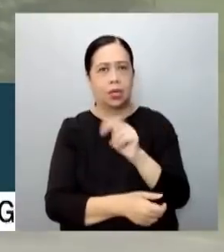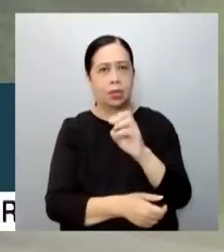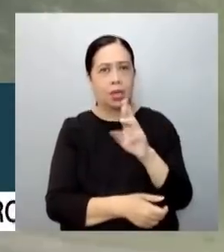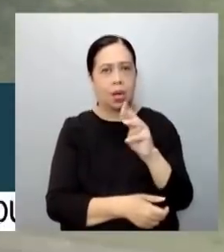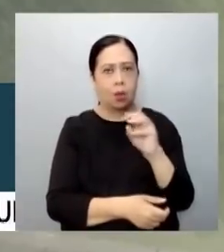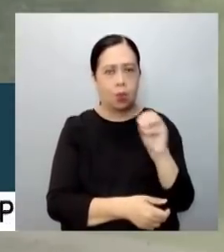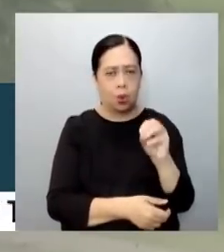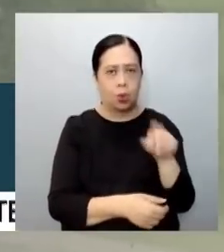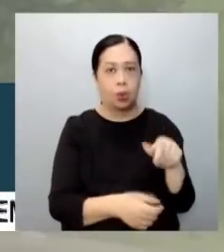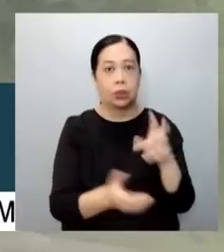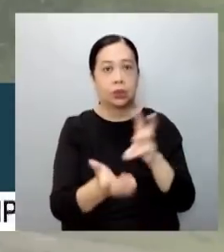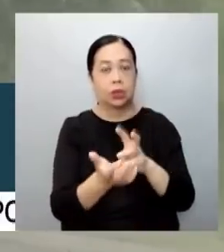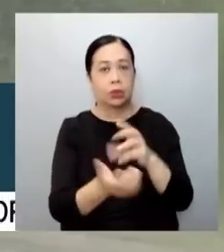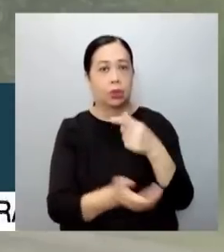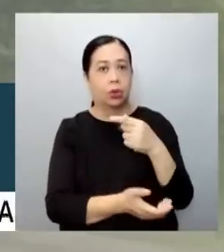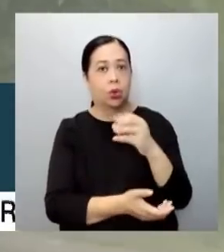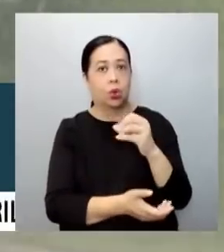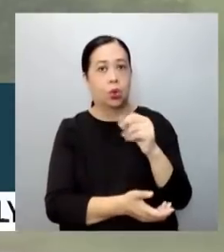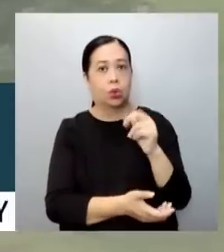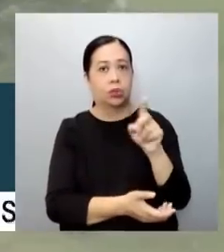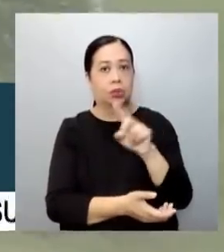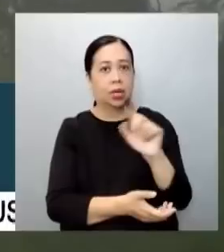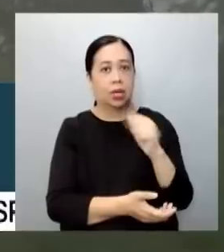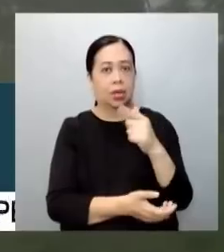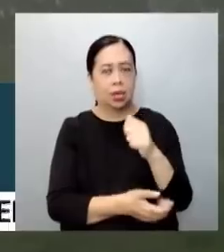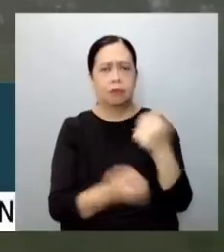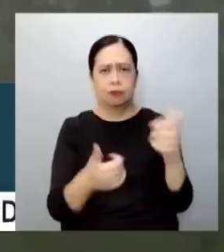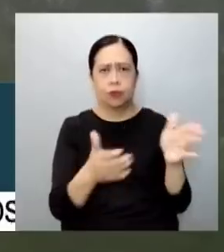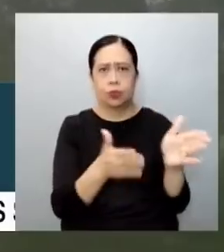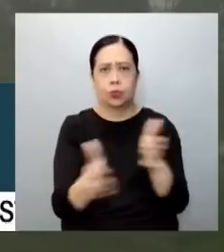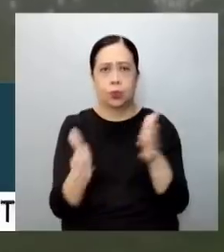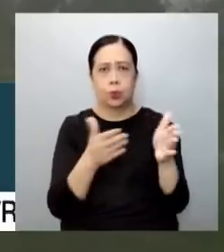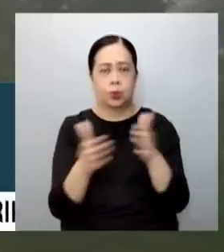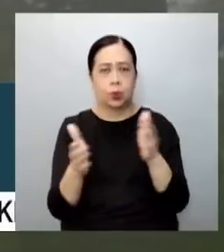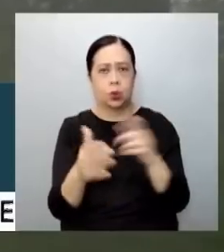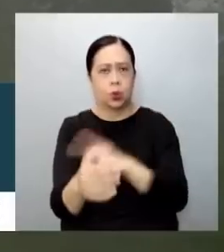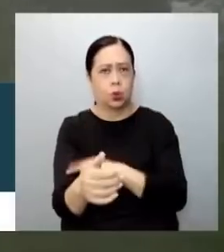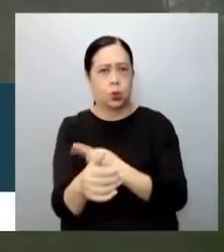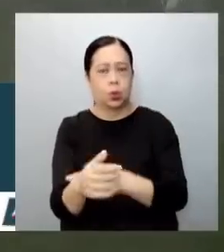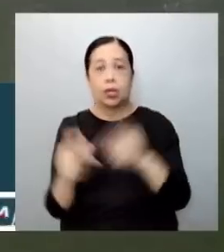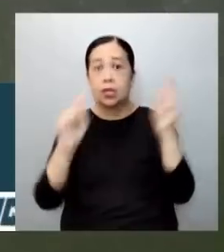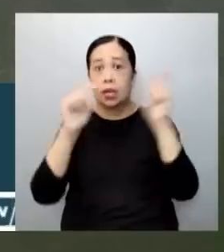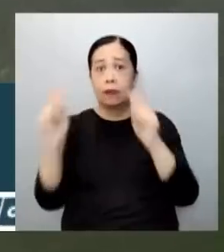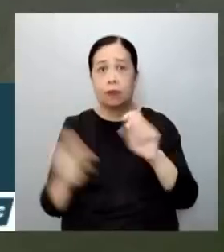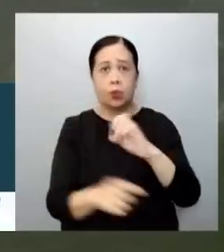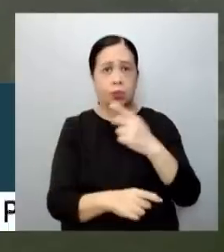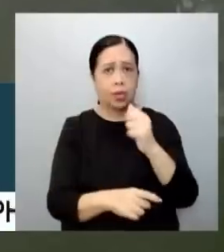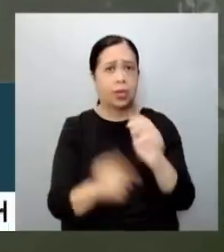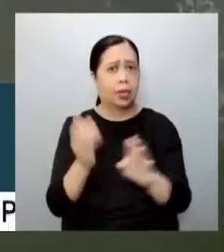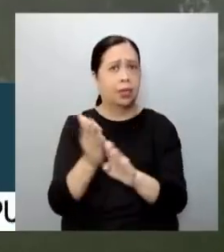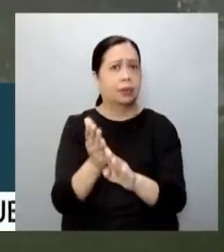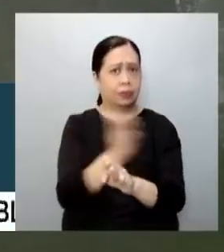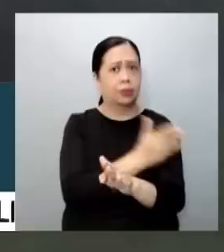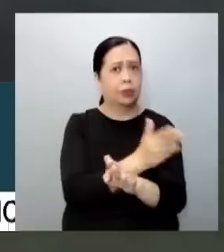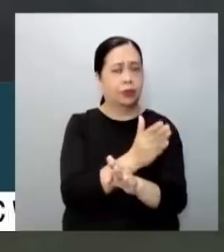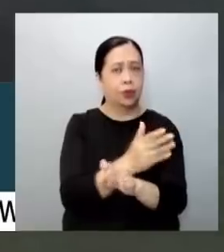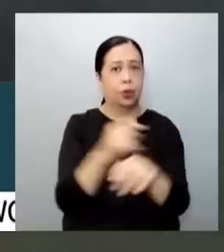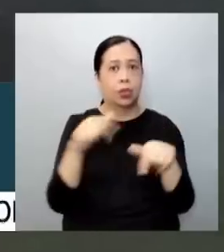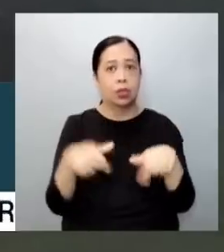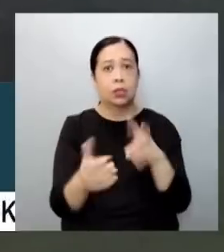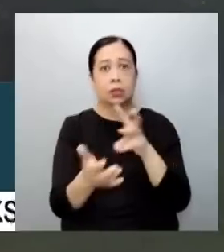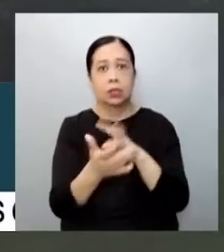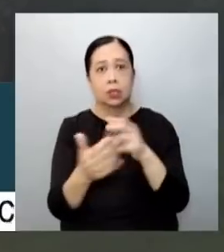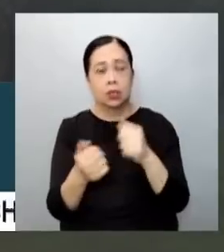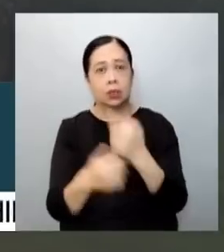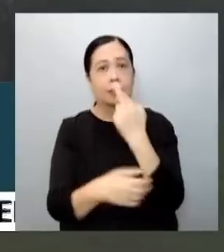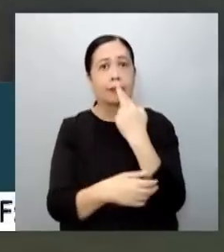town of Gonzaga, and he says that they've been preparing for the effects of Super Typhoon Egay for a couple of days now. The town is now on red alert